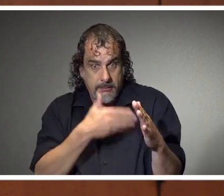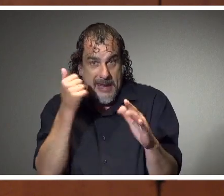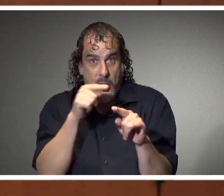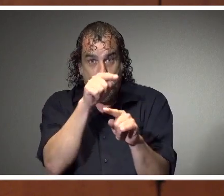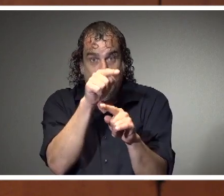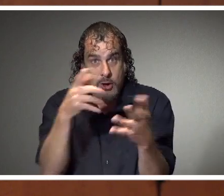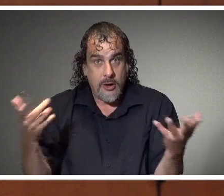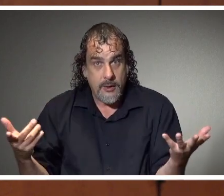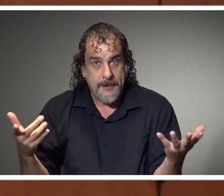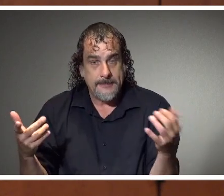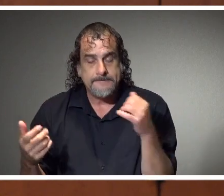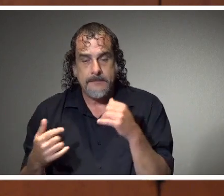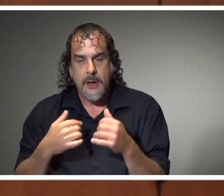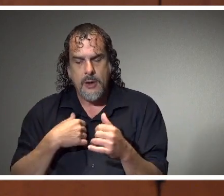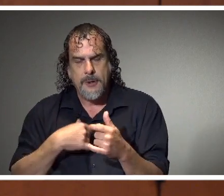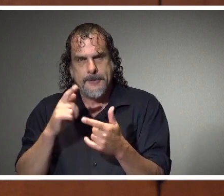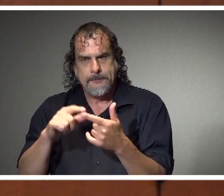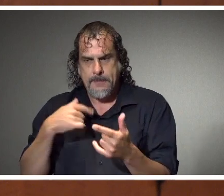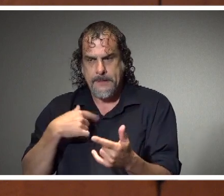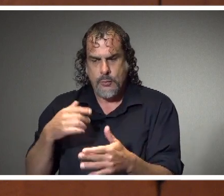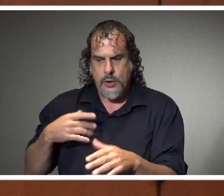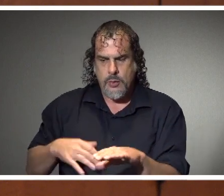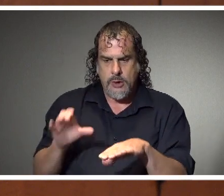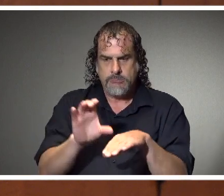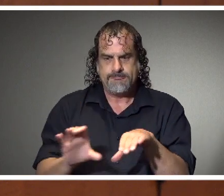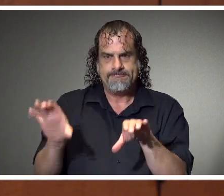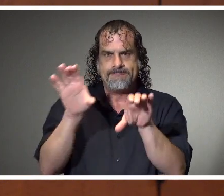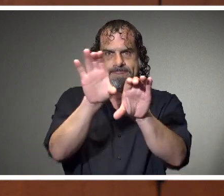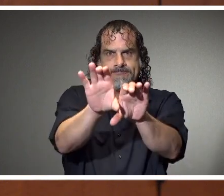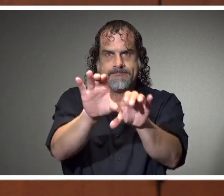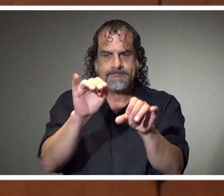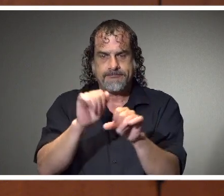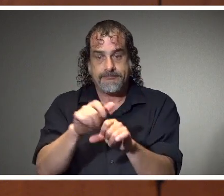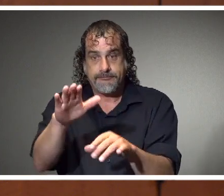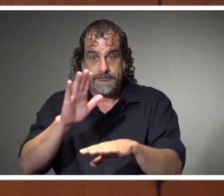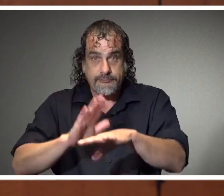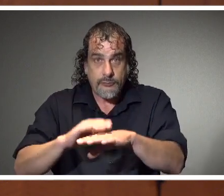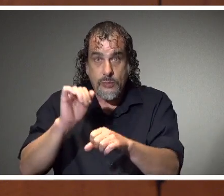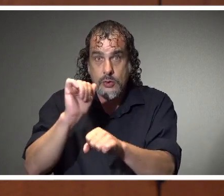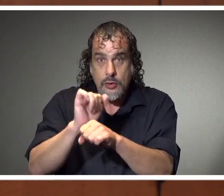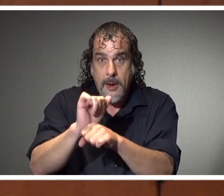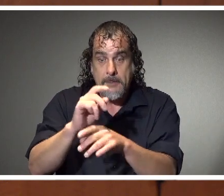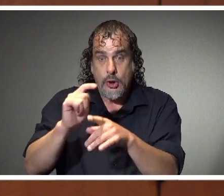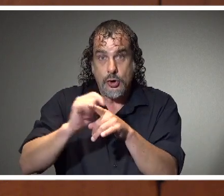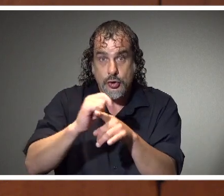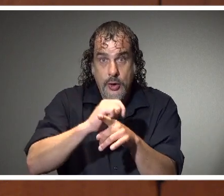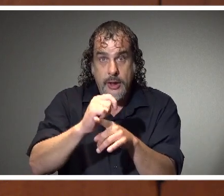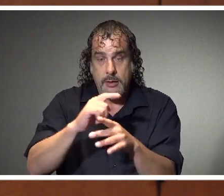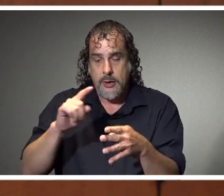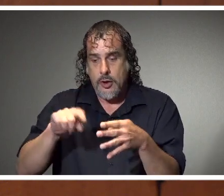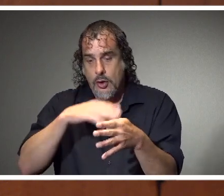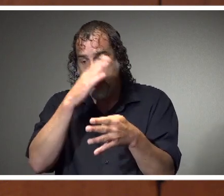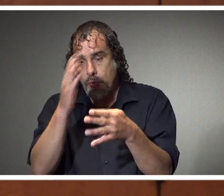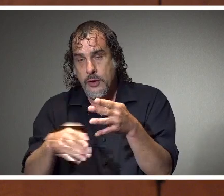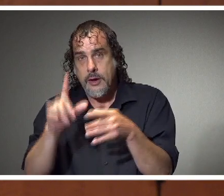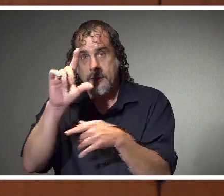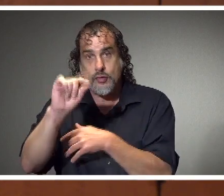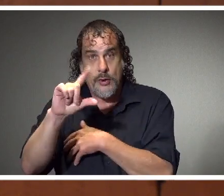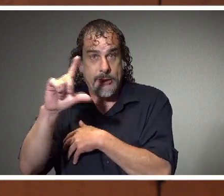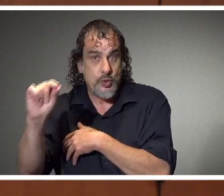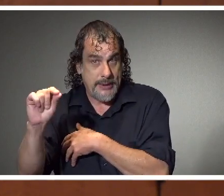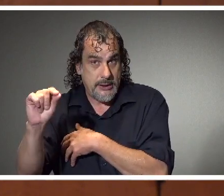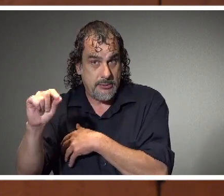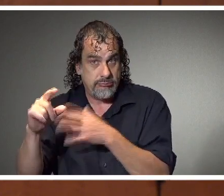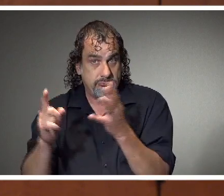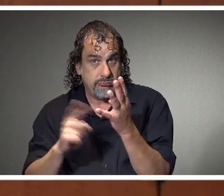to cover a portion of the wages during the on-the-job training period through the end of 2020. The best